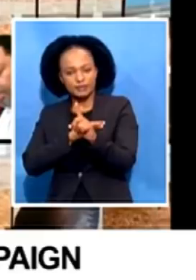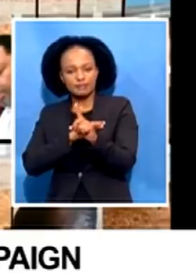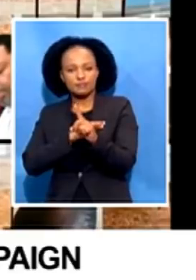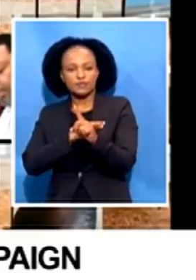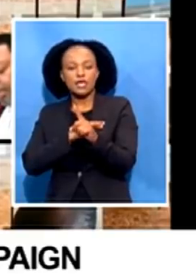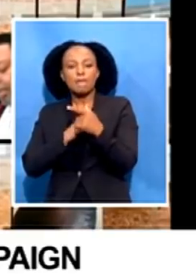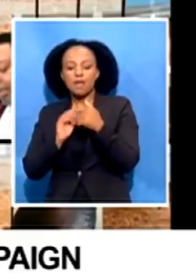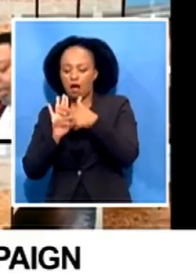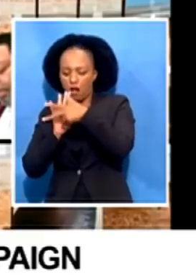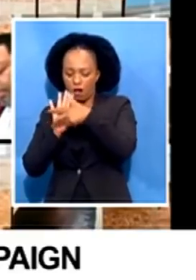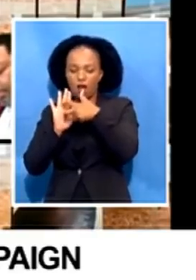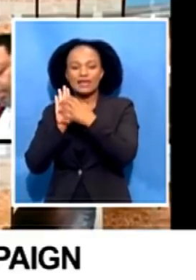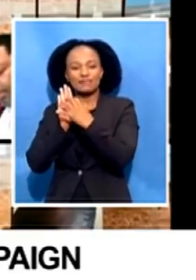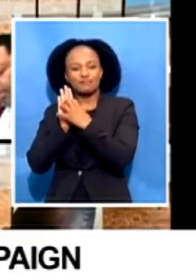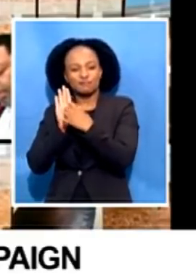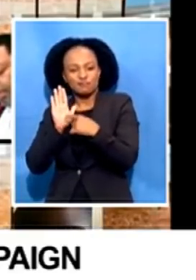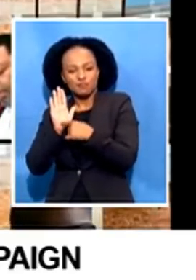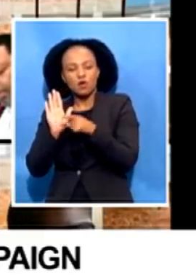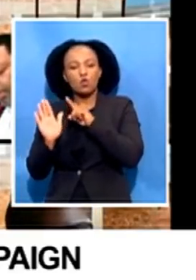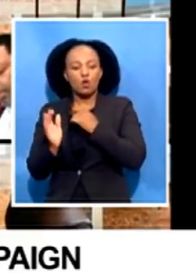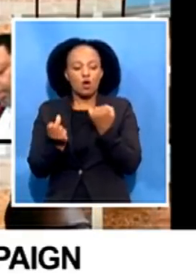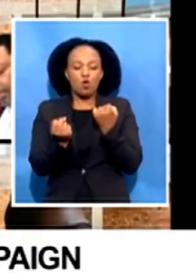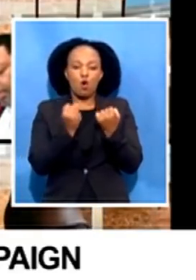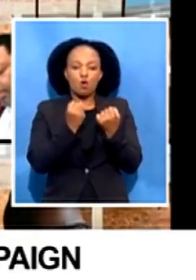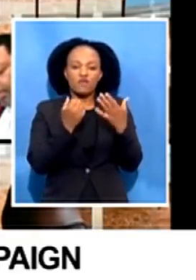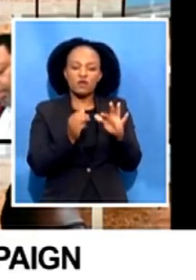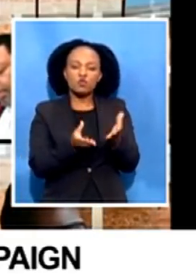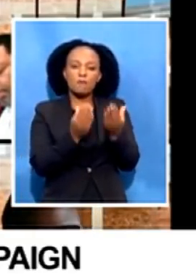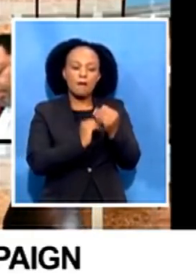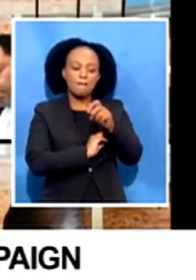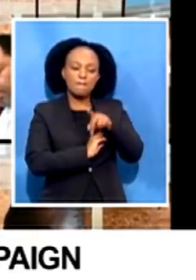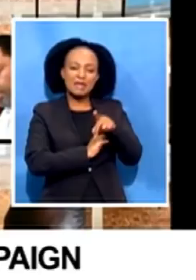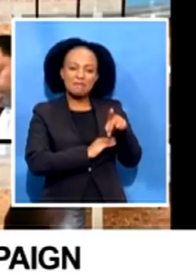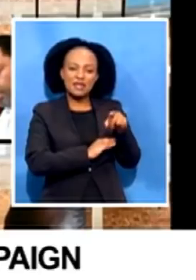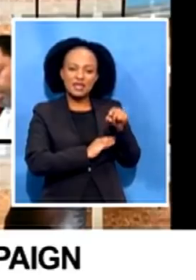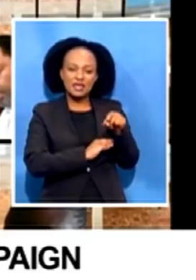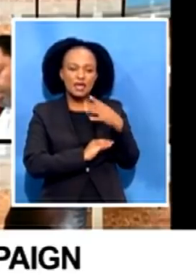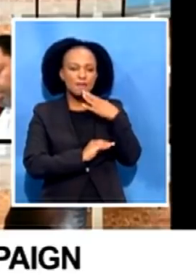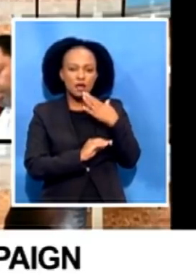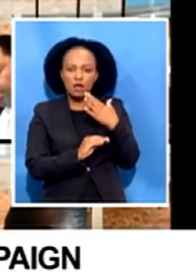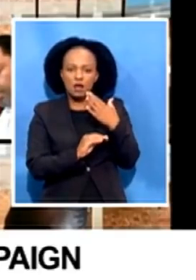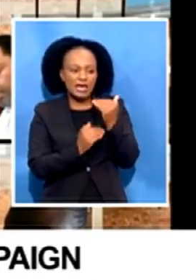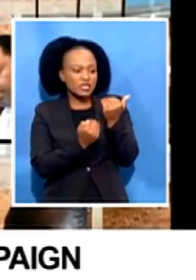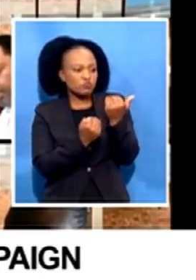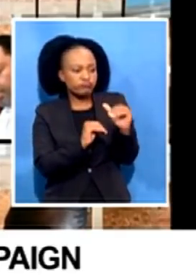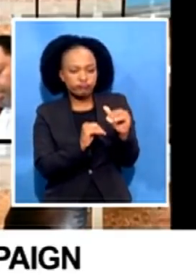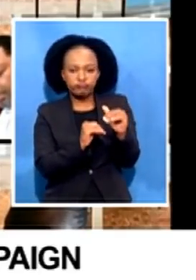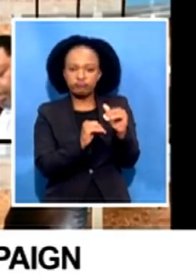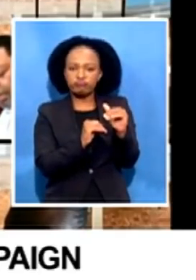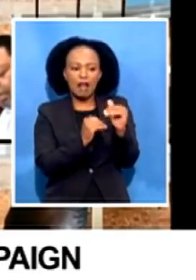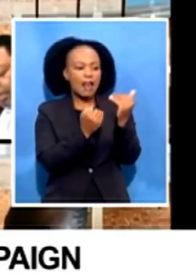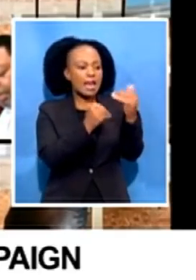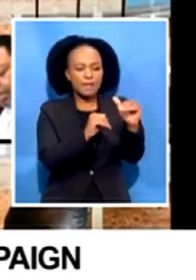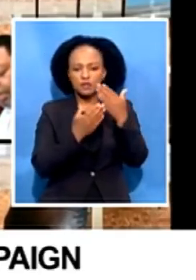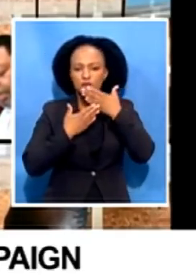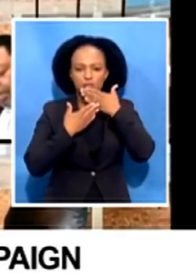found that the PP has no jurisdiction. And it says so for two reasons. And I will deal with that